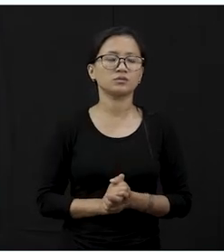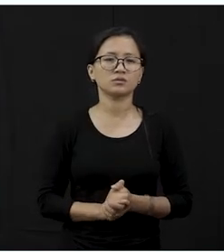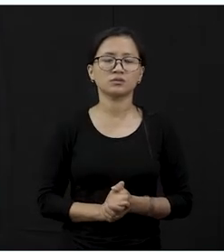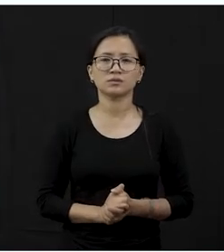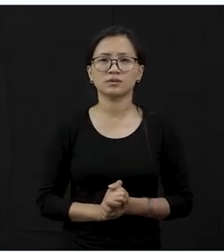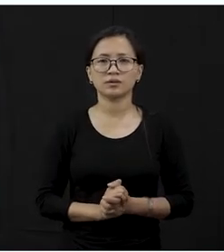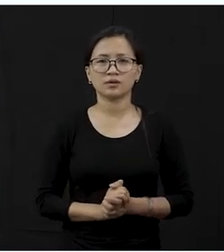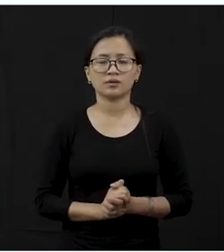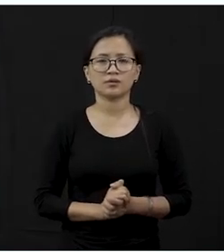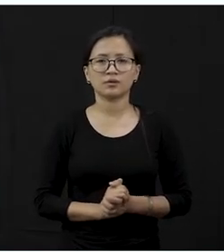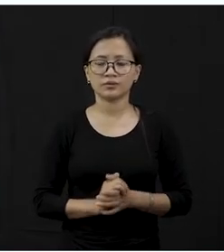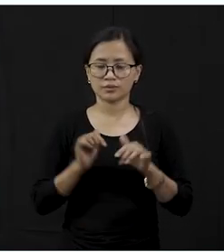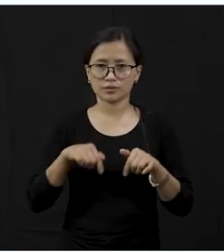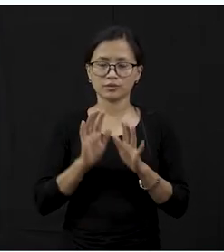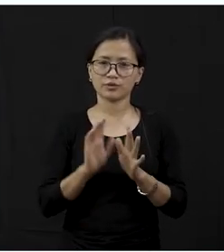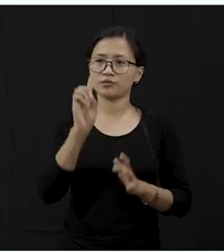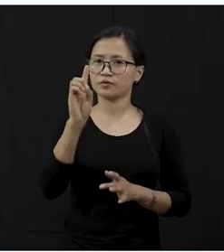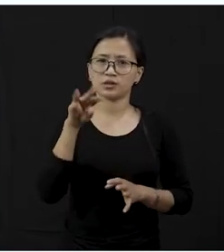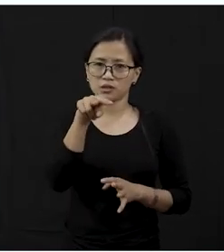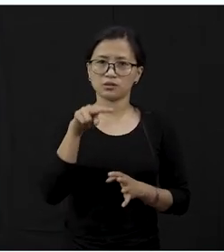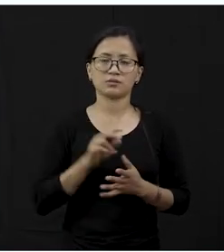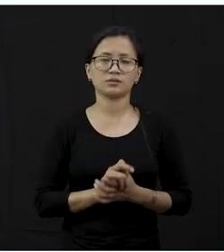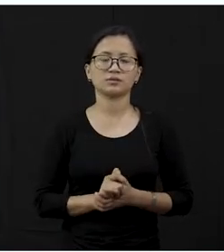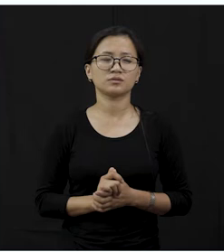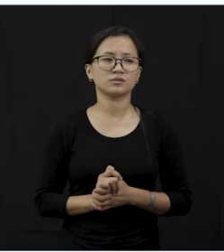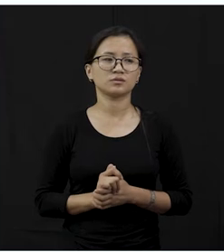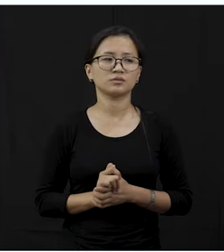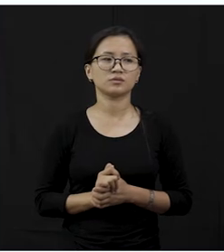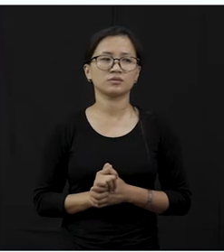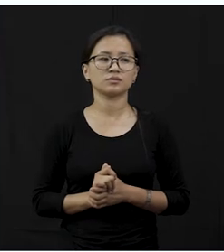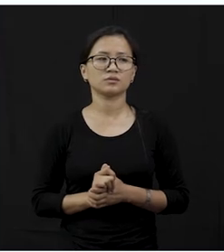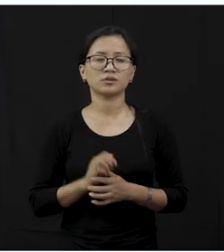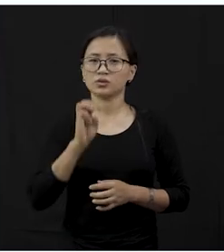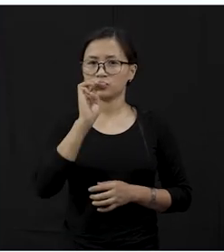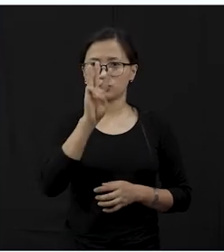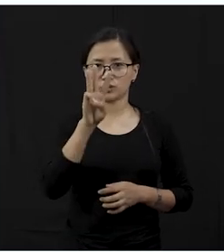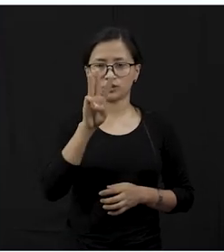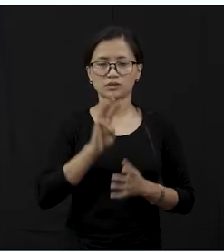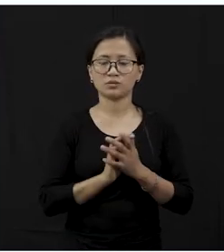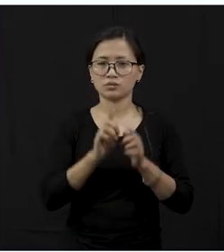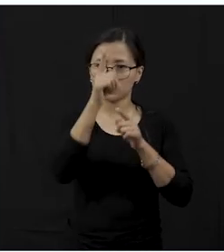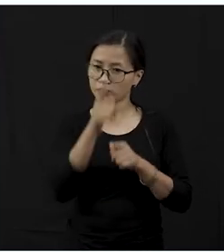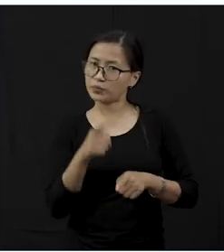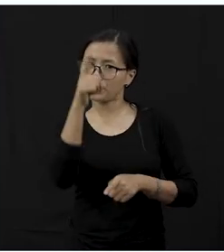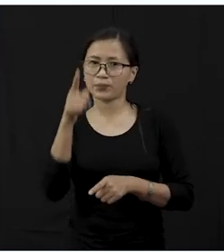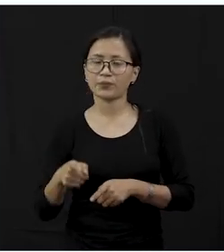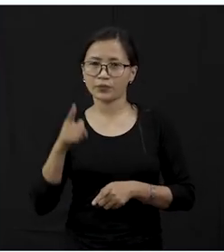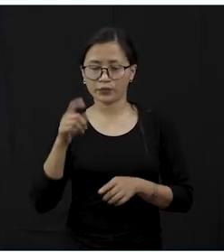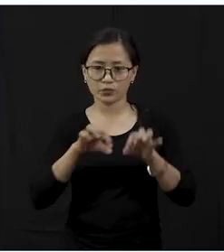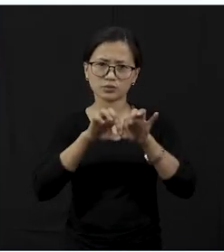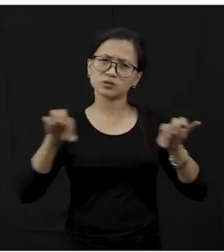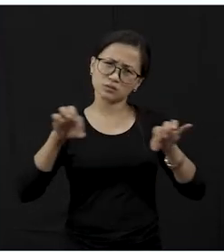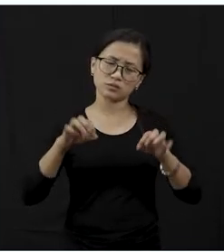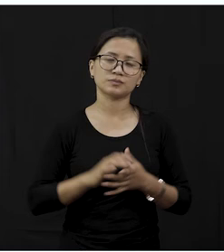Now you have 100. So the next one you have three rods. Three rods, again, just like I